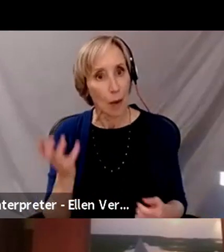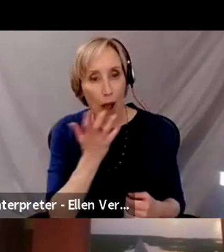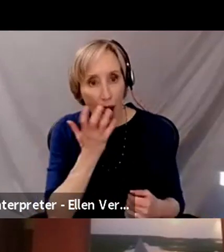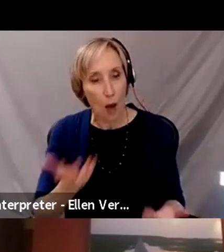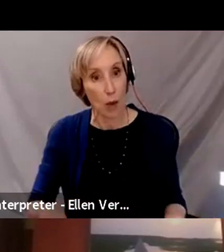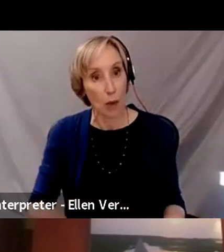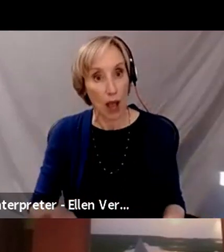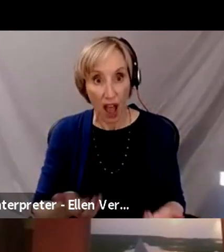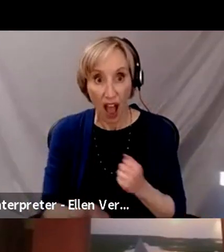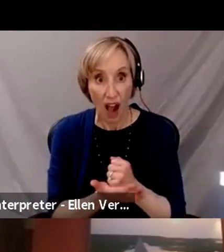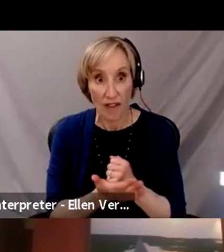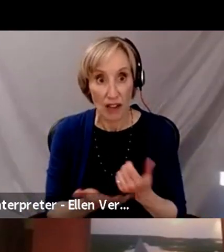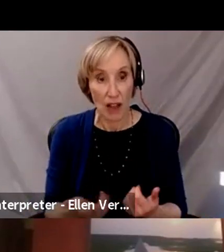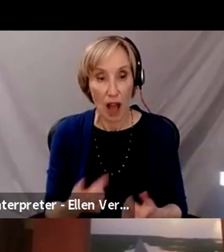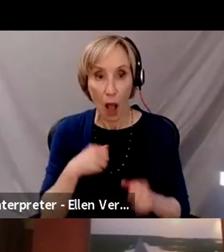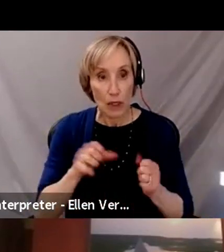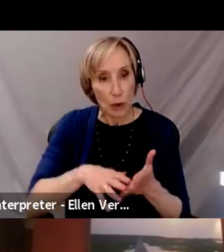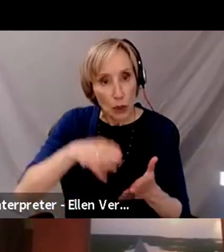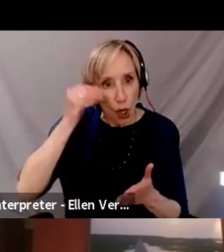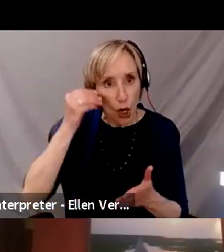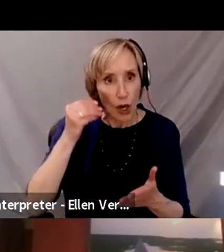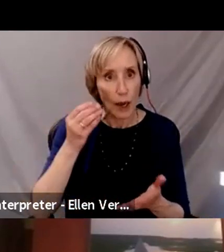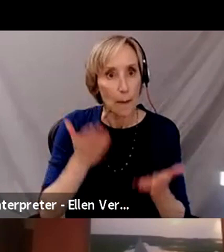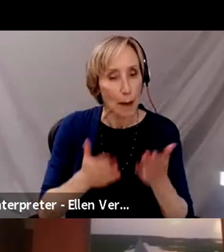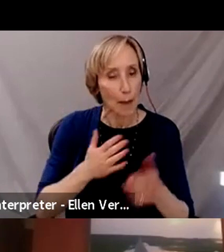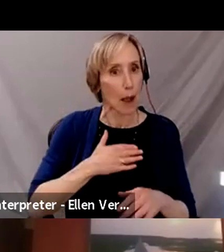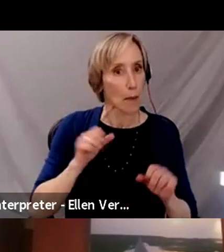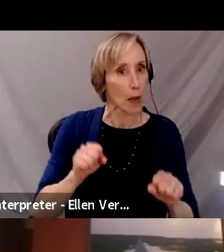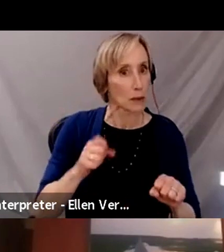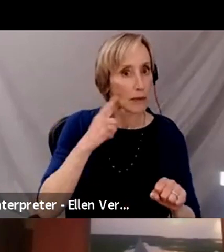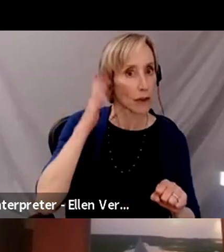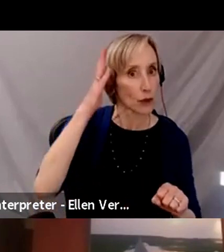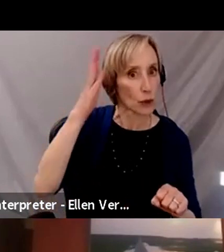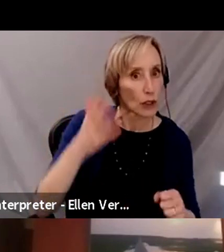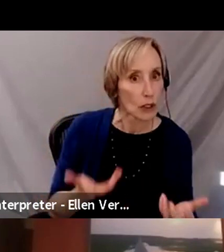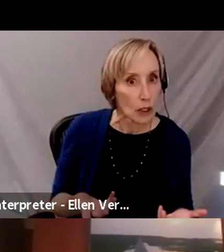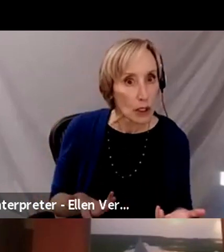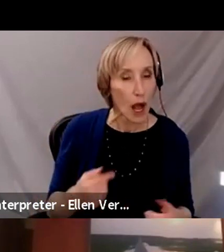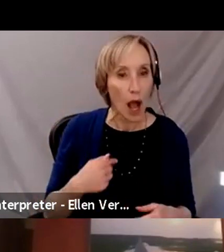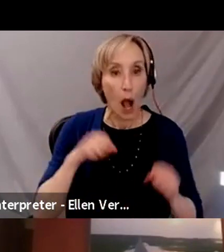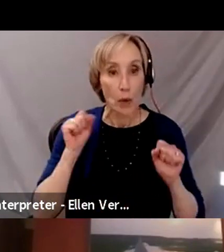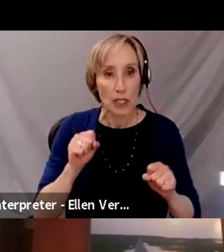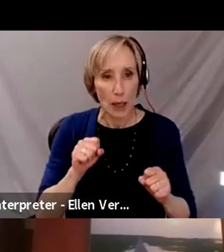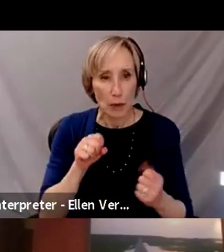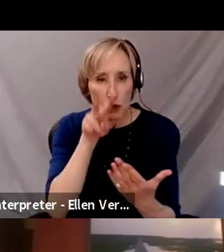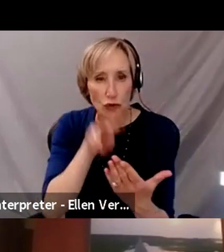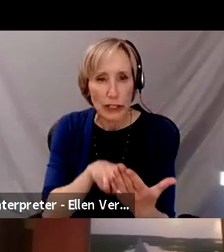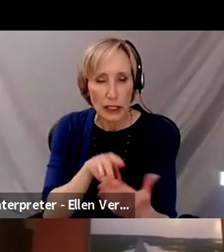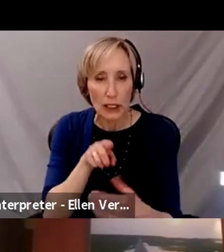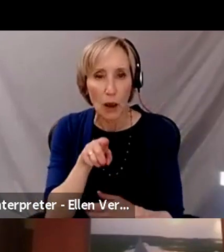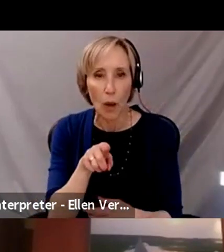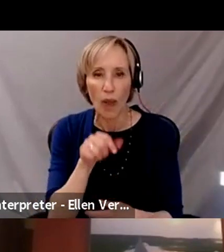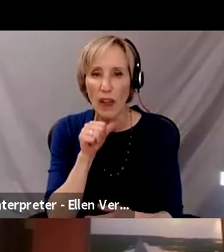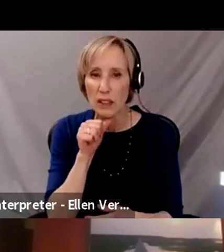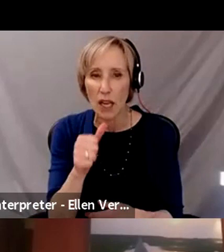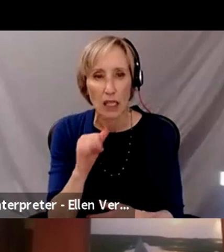to learn about the possibilities. I was able to learn about experiences that didn't relate to me, but that opened my eyes